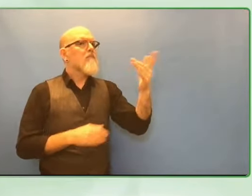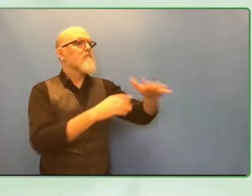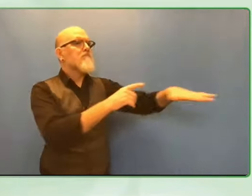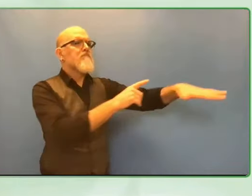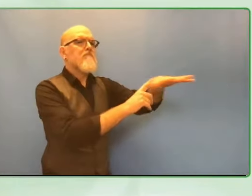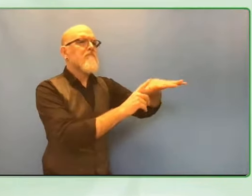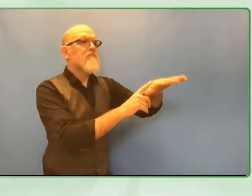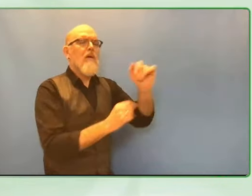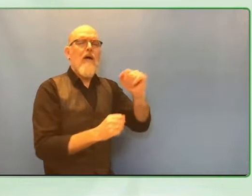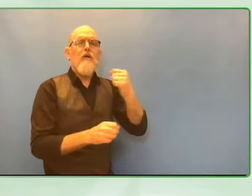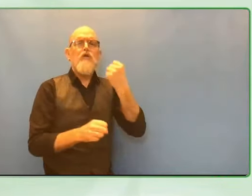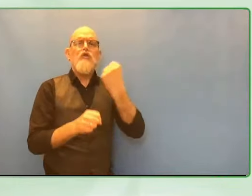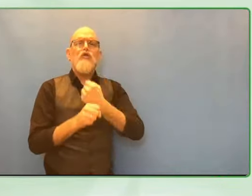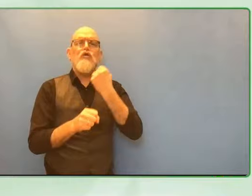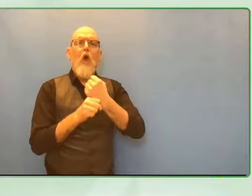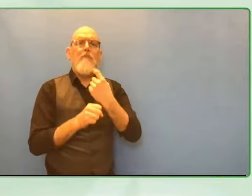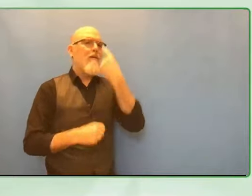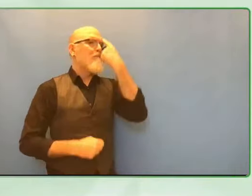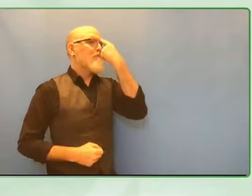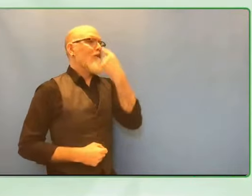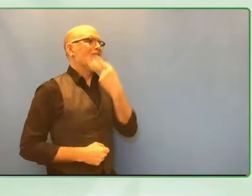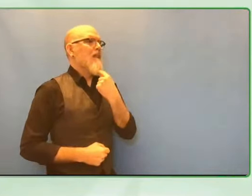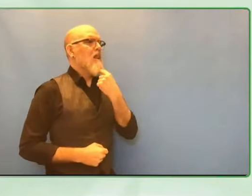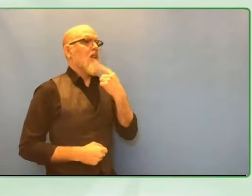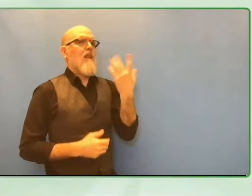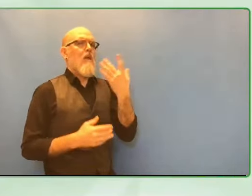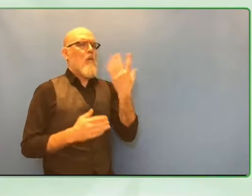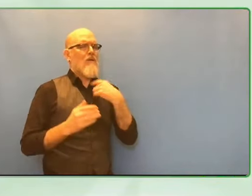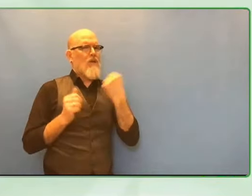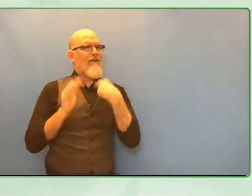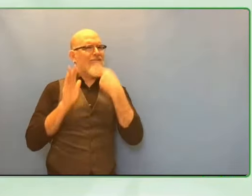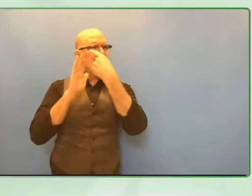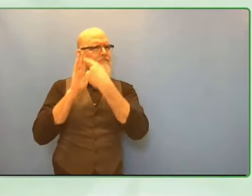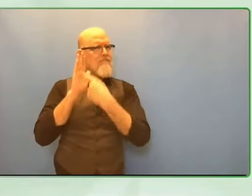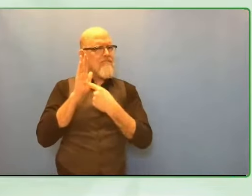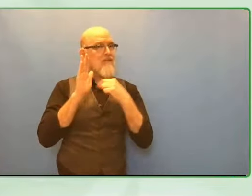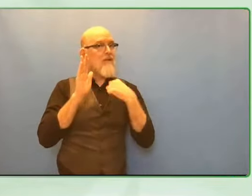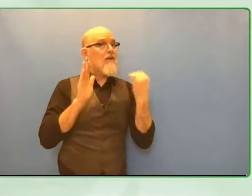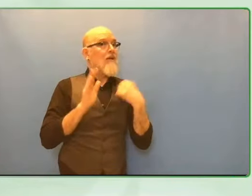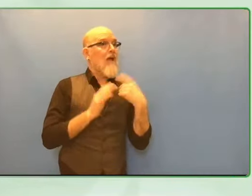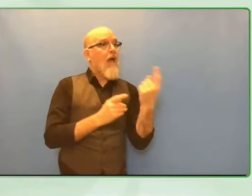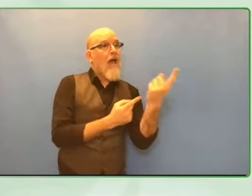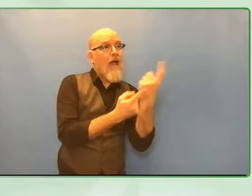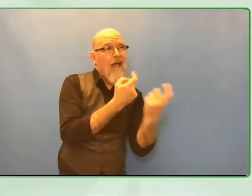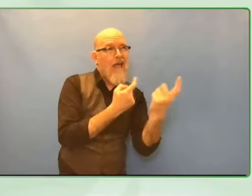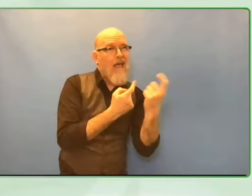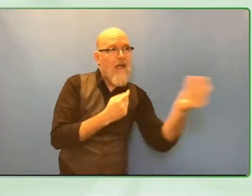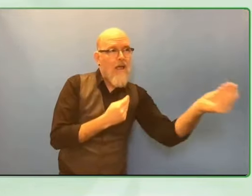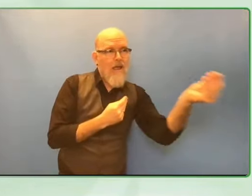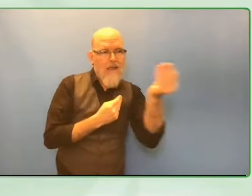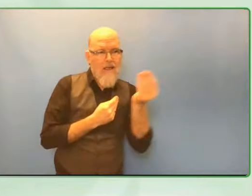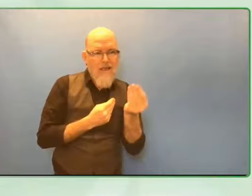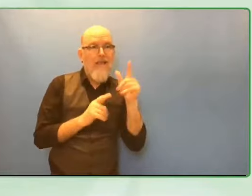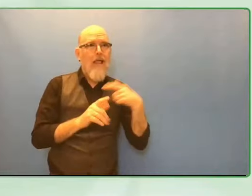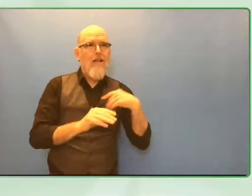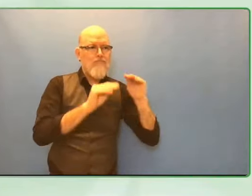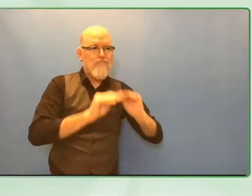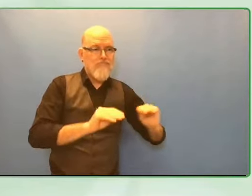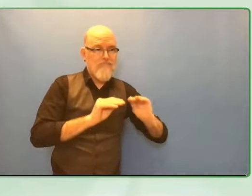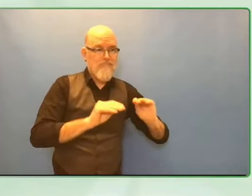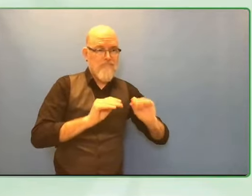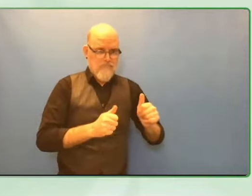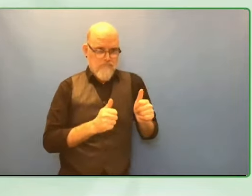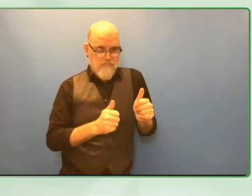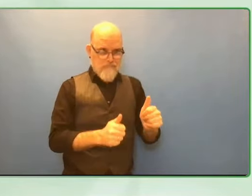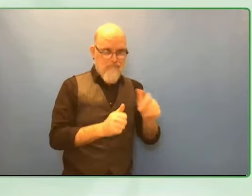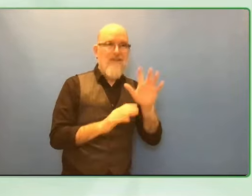also in the sense of recruit, train, and deploy. And that's exactly what we're doing in the project Inclusive